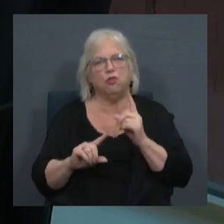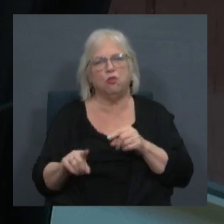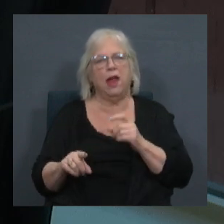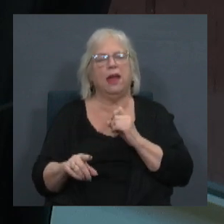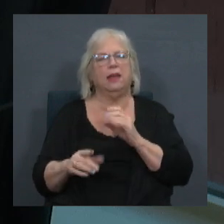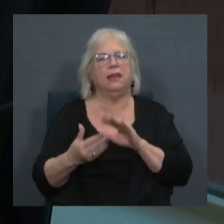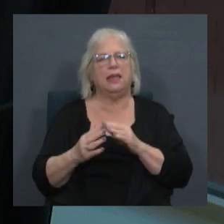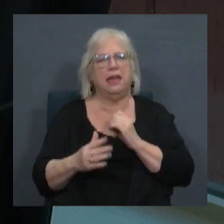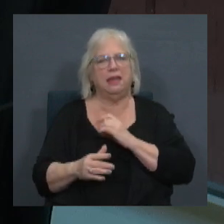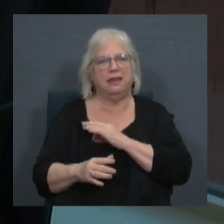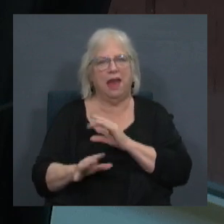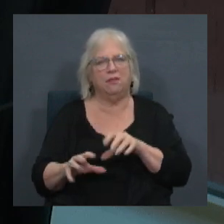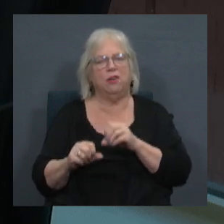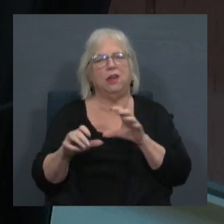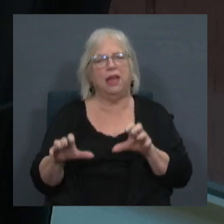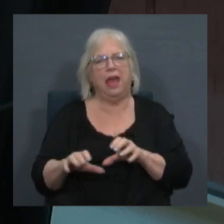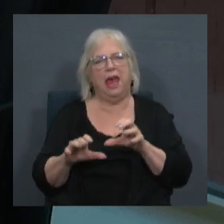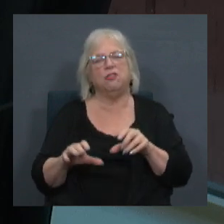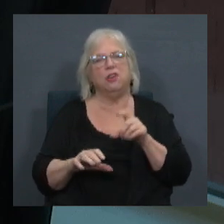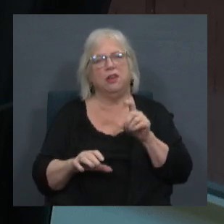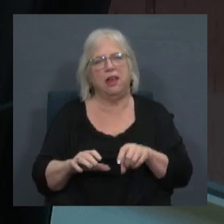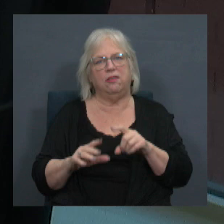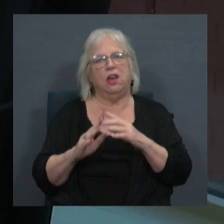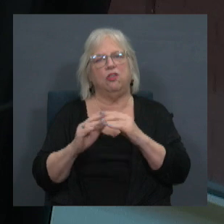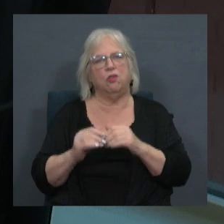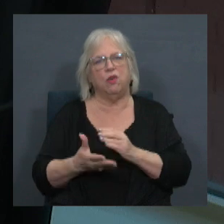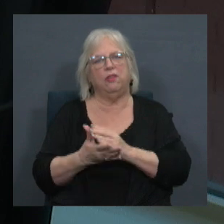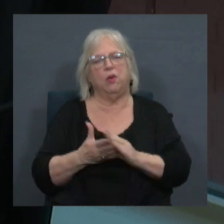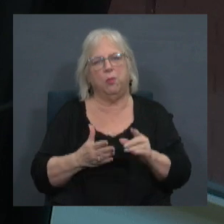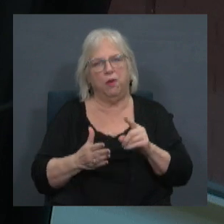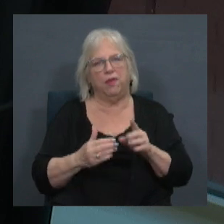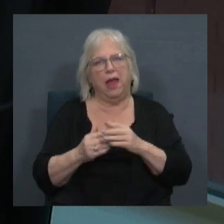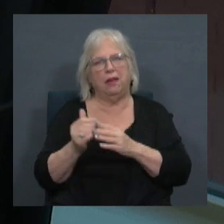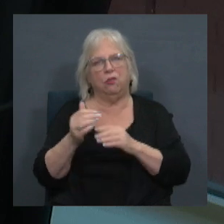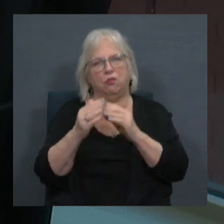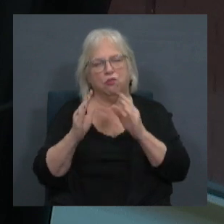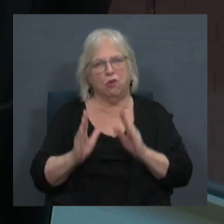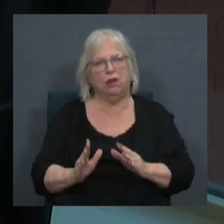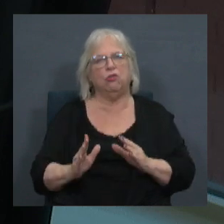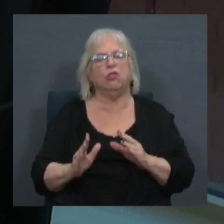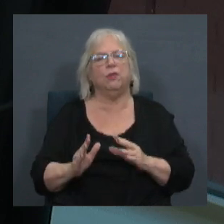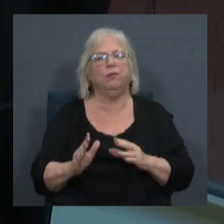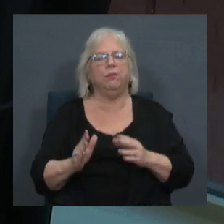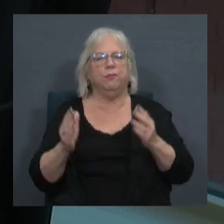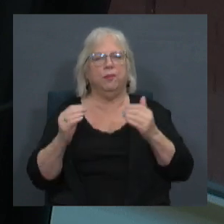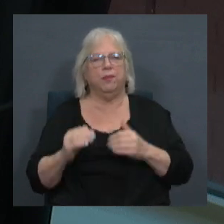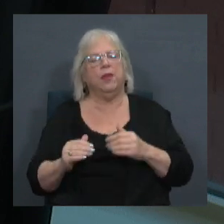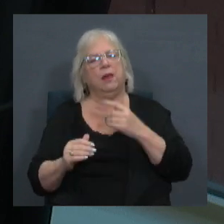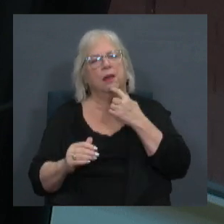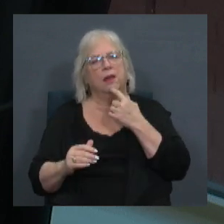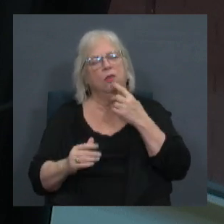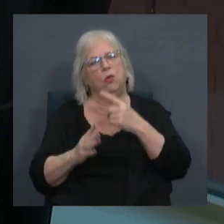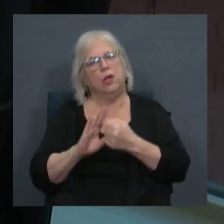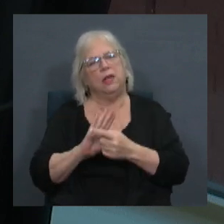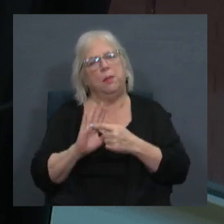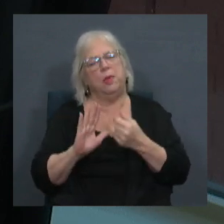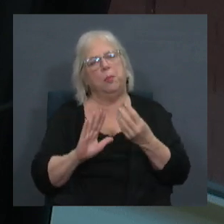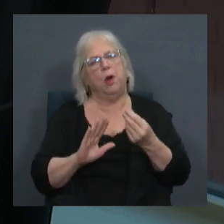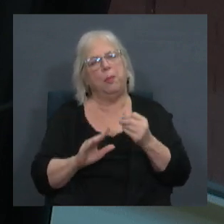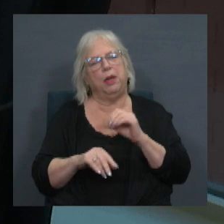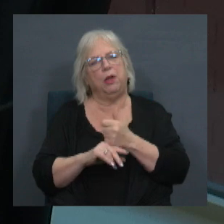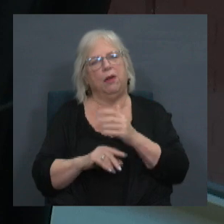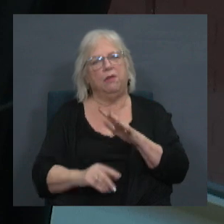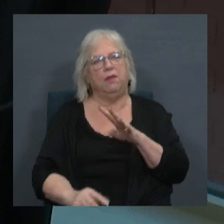direct city staff to take such action as is necessary to raise and remove such structure, to declare an emergency. An ordinance to condemn the property located